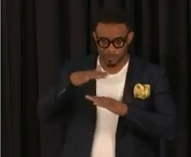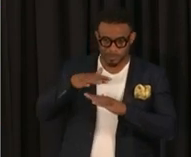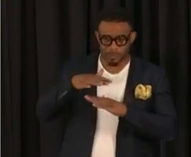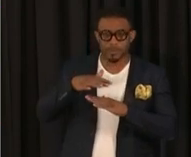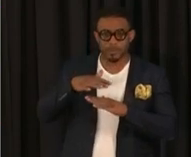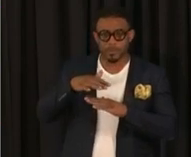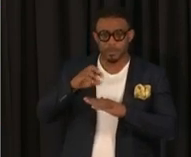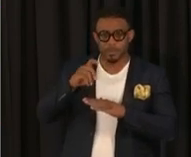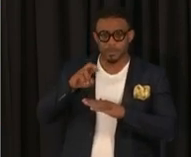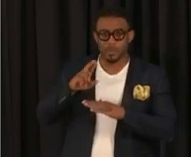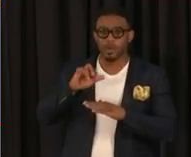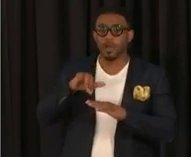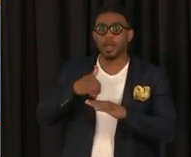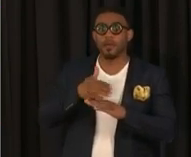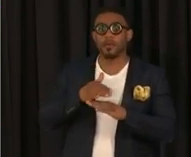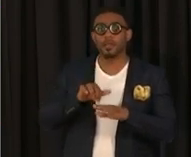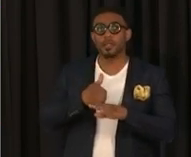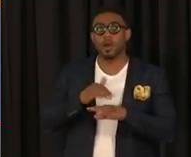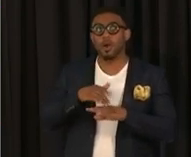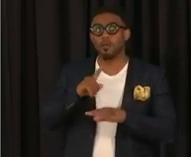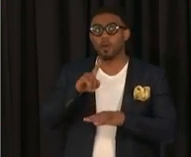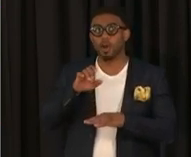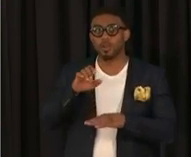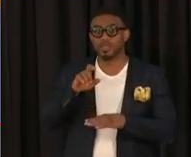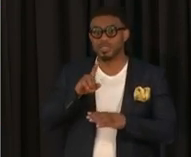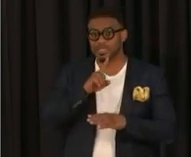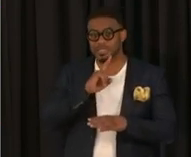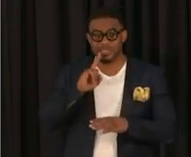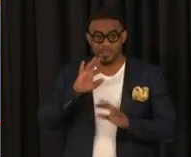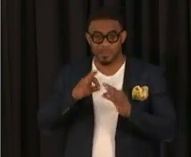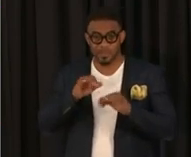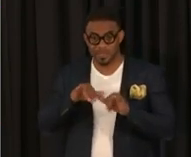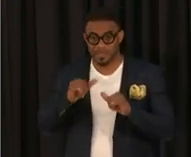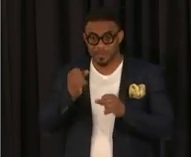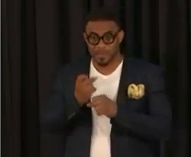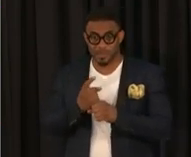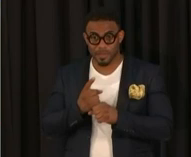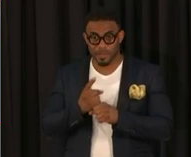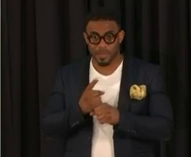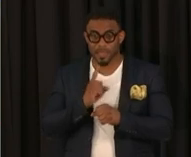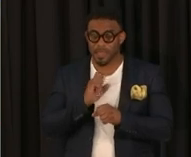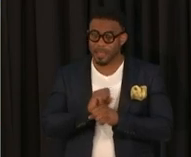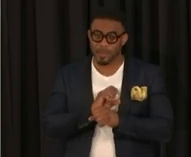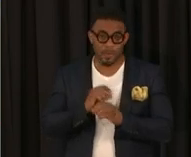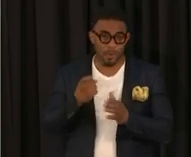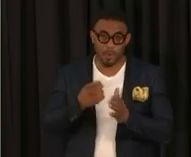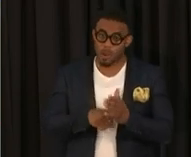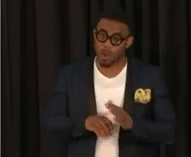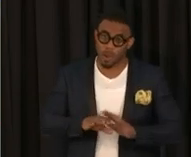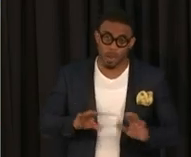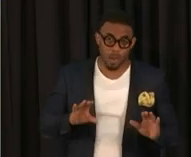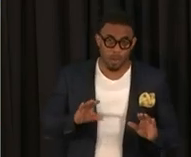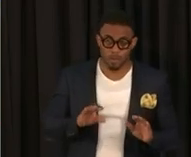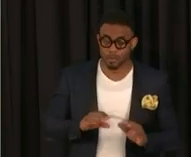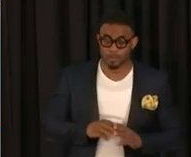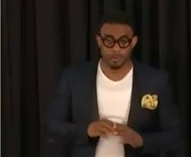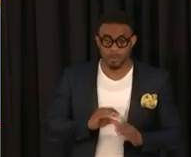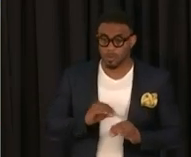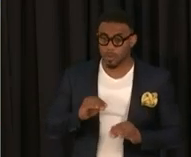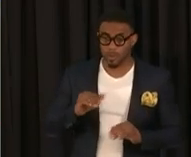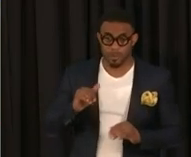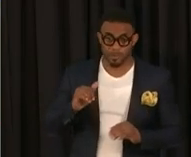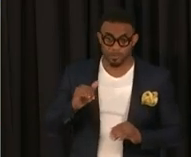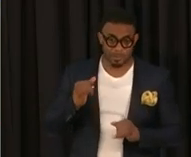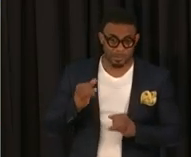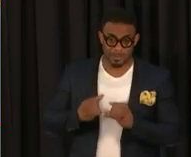solar. But after that, we install over 100 single family systems a year at absolutely no cost, no upfront cost,